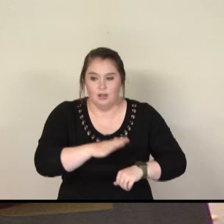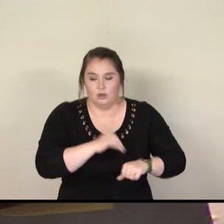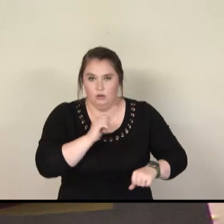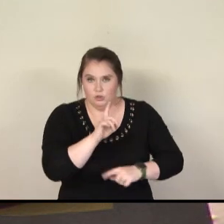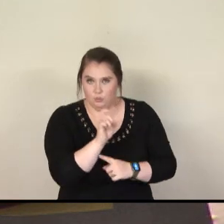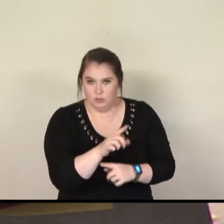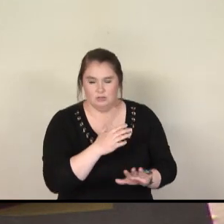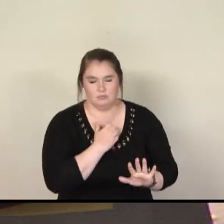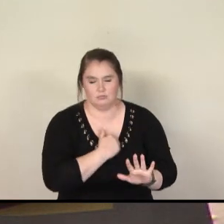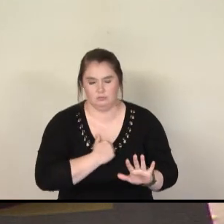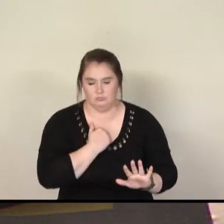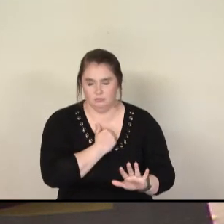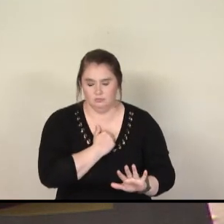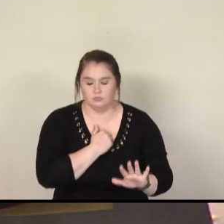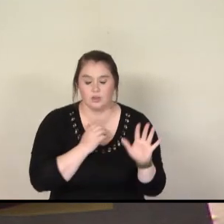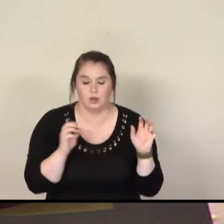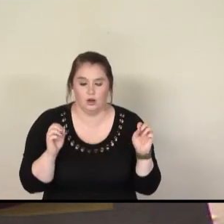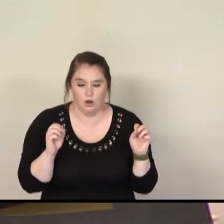sorry.